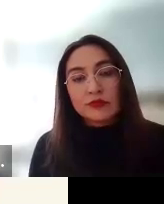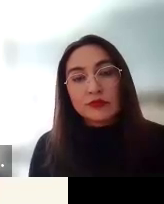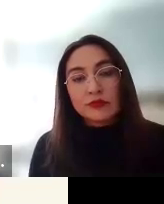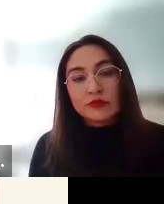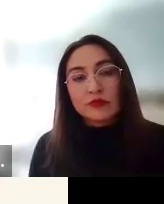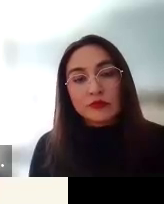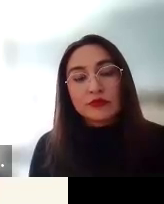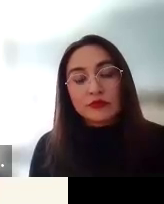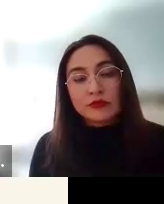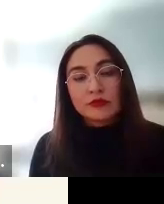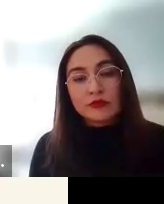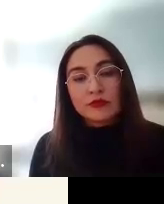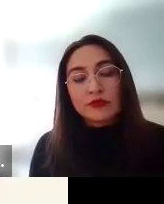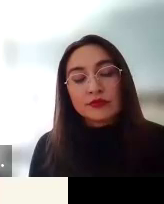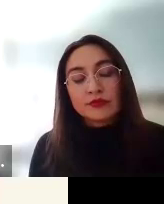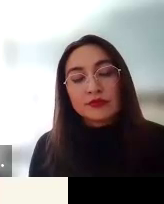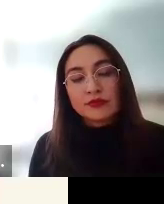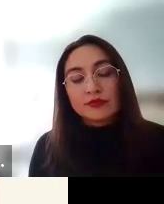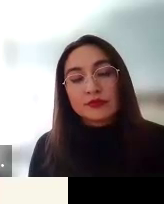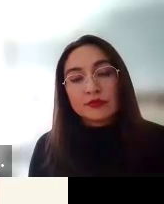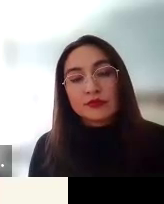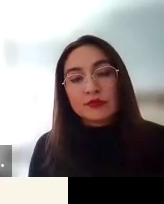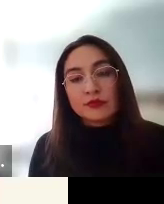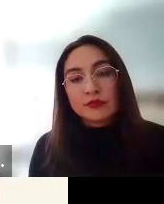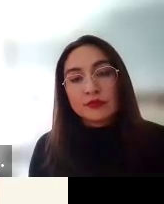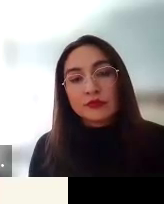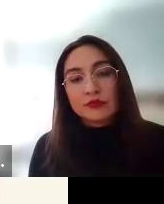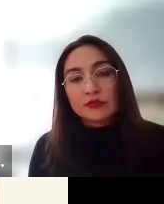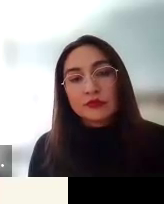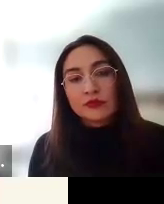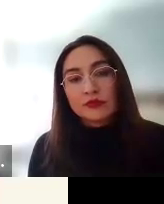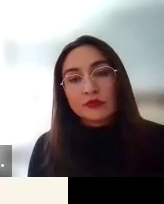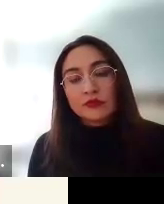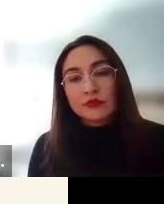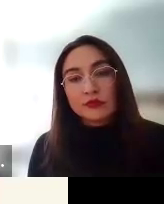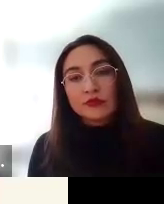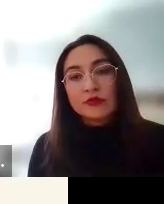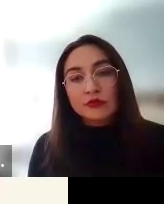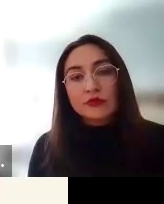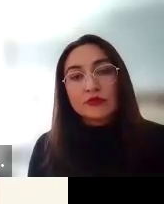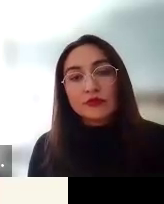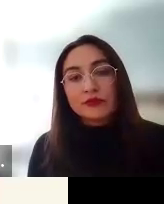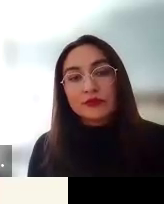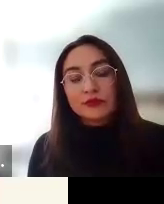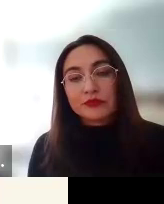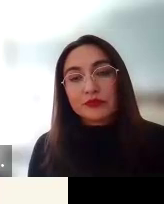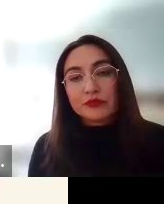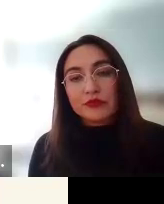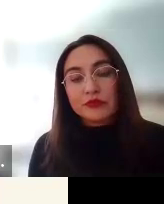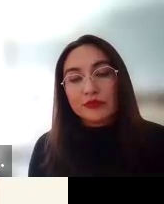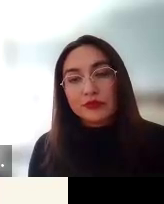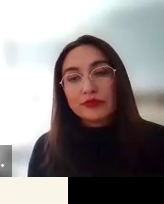how they could look in real life. When we do this training, we use accessible pictures and